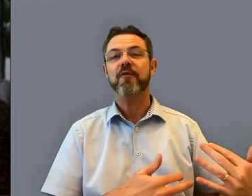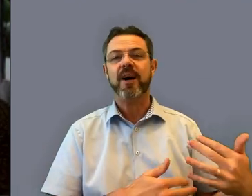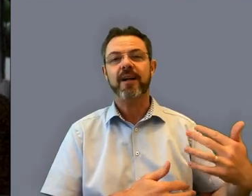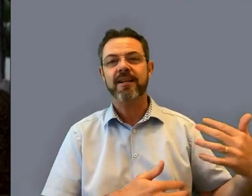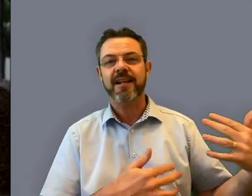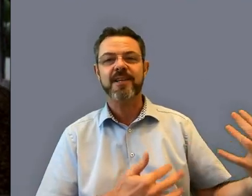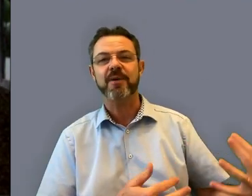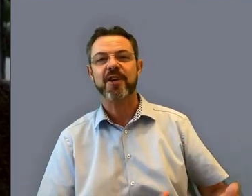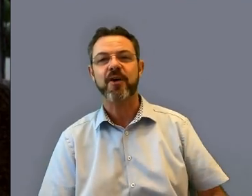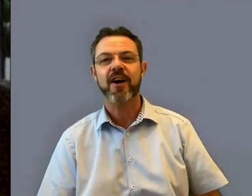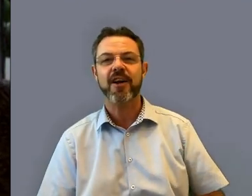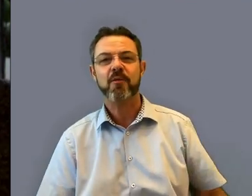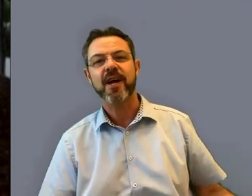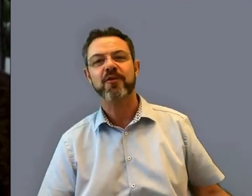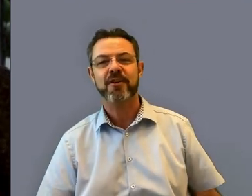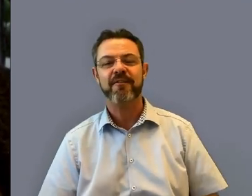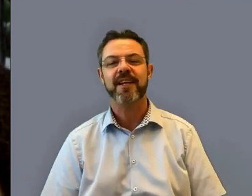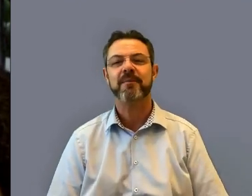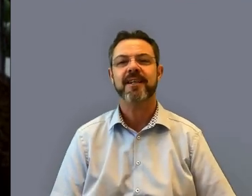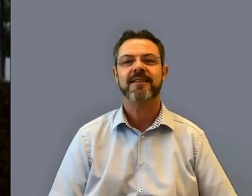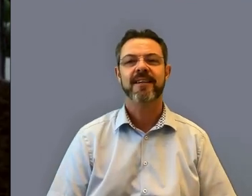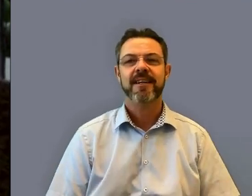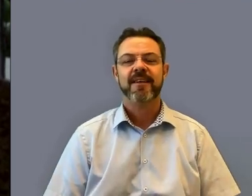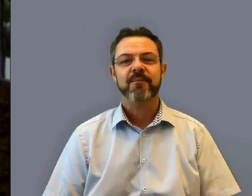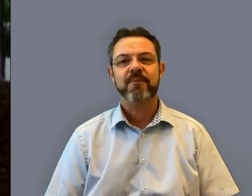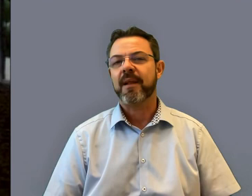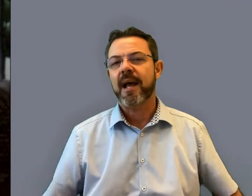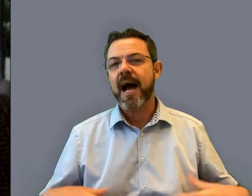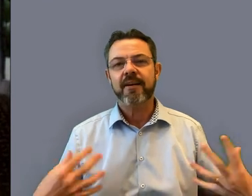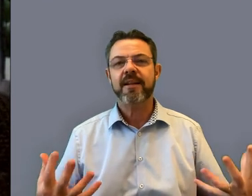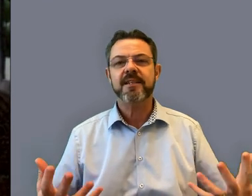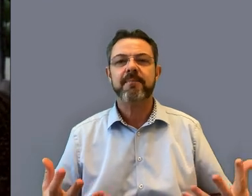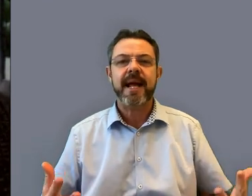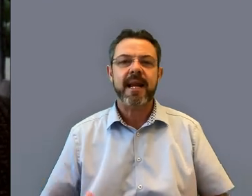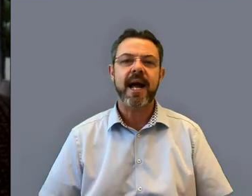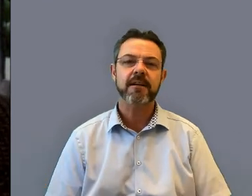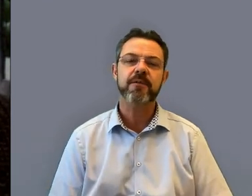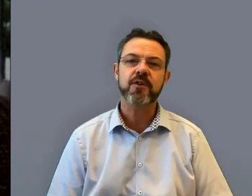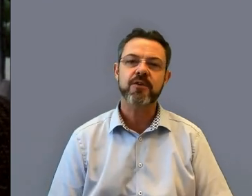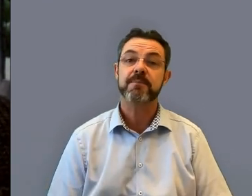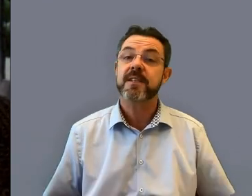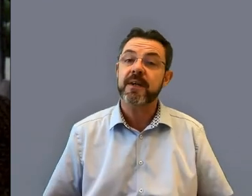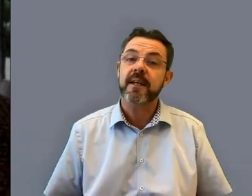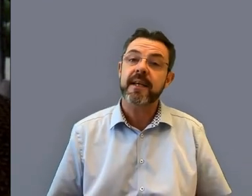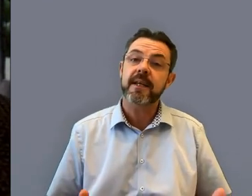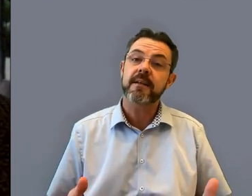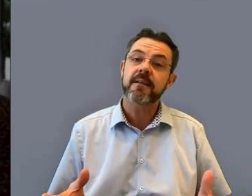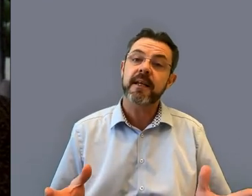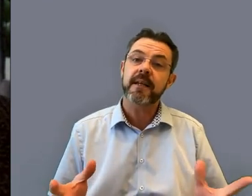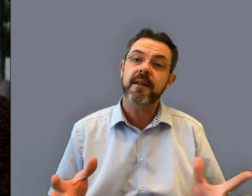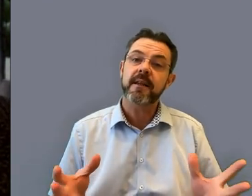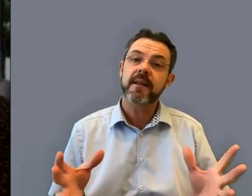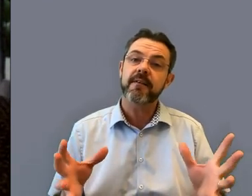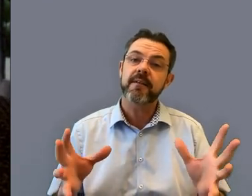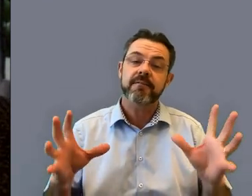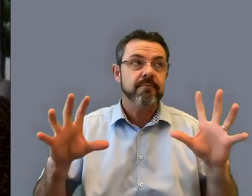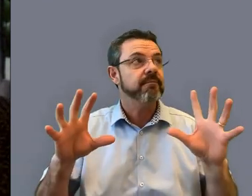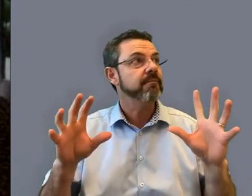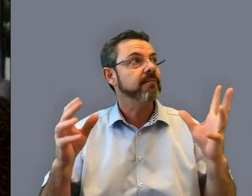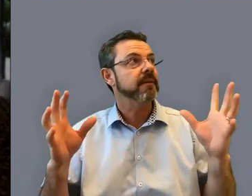at your profile and see what's going on and where you're traveling, but it's, how did this pan out for you specifically in